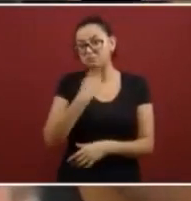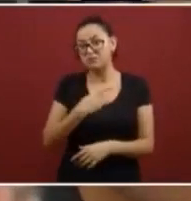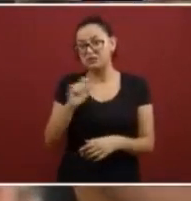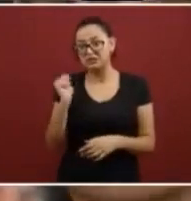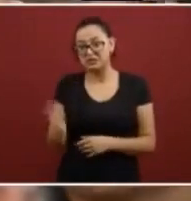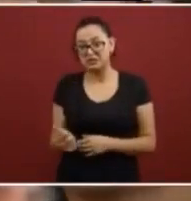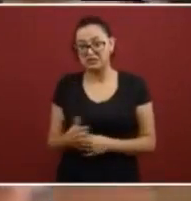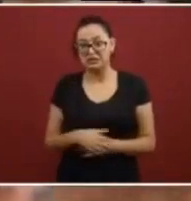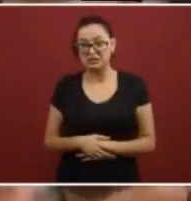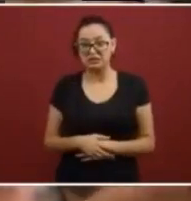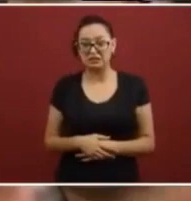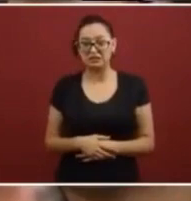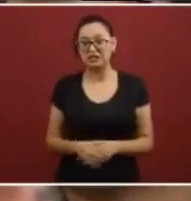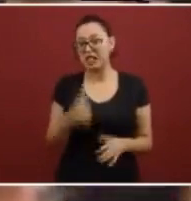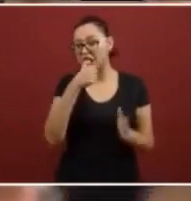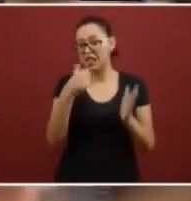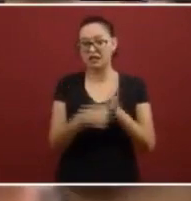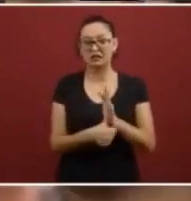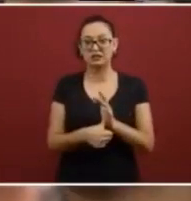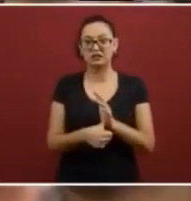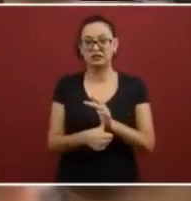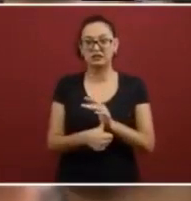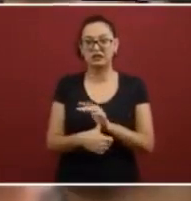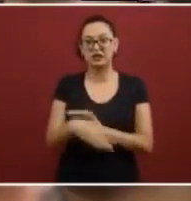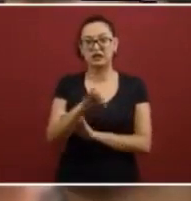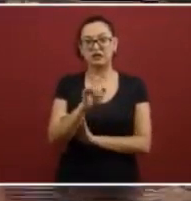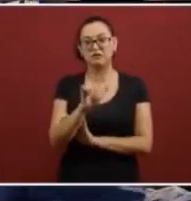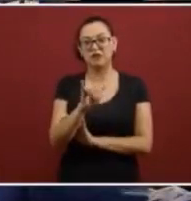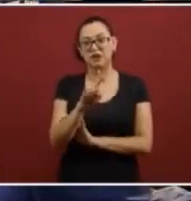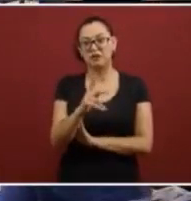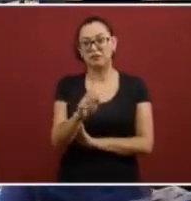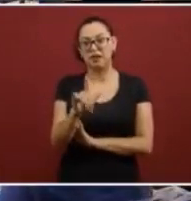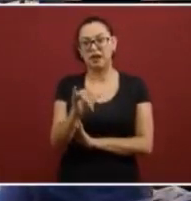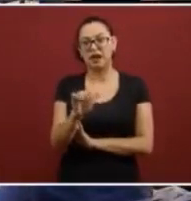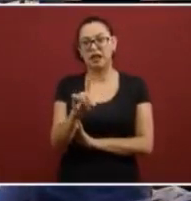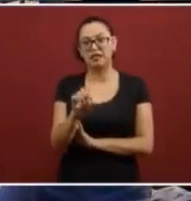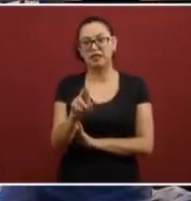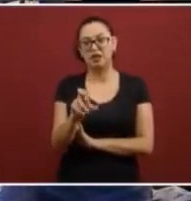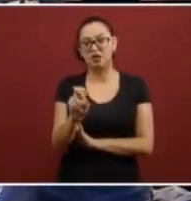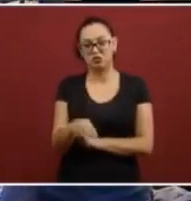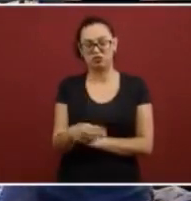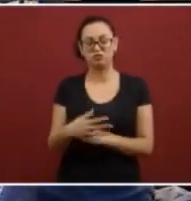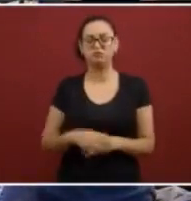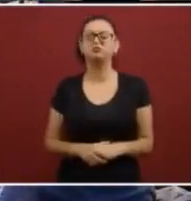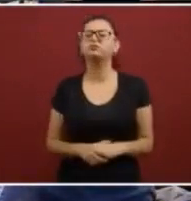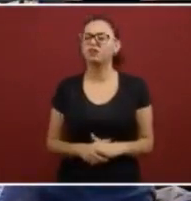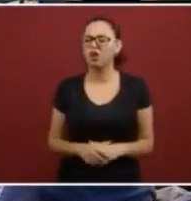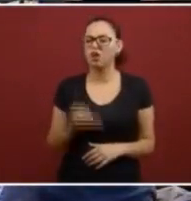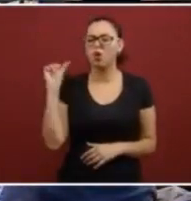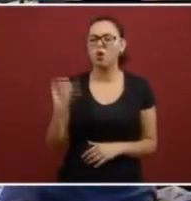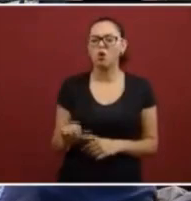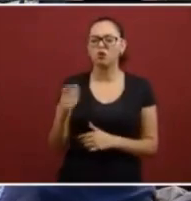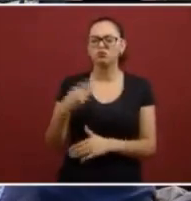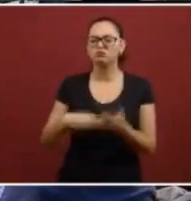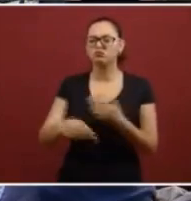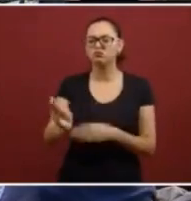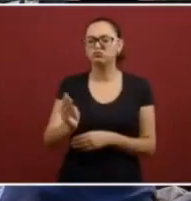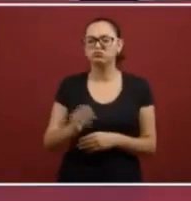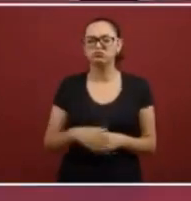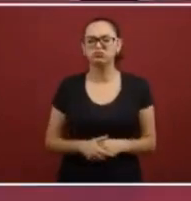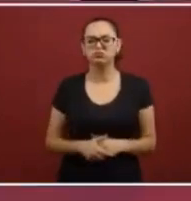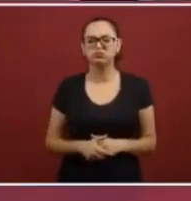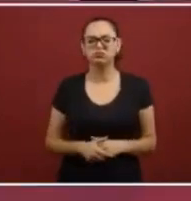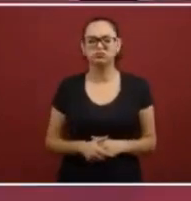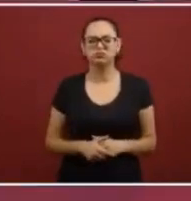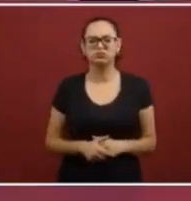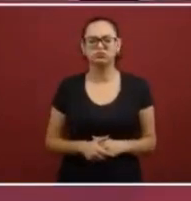acerca de eso? medication? Y la carta de Felipe Calderón que dijo que nos iba a entregar. Sí, pues ahora, hoy se las entregamos. No sé, So today they're going to give